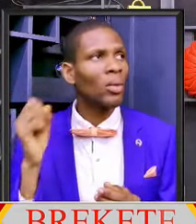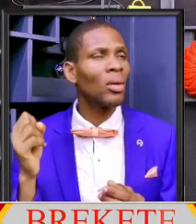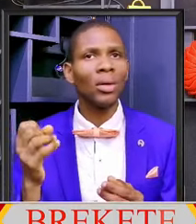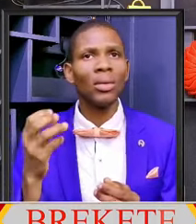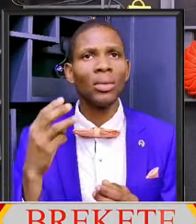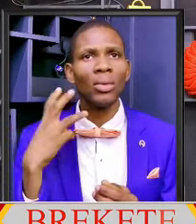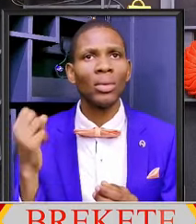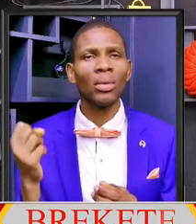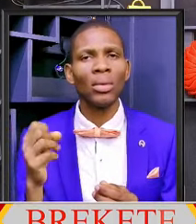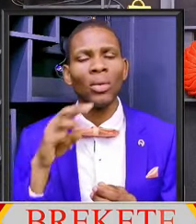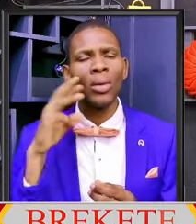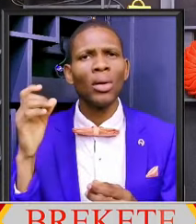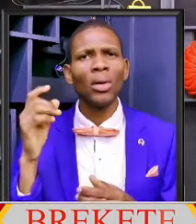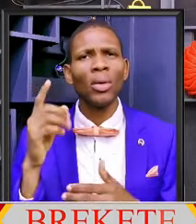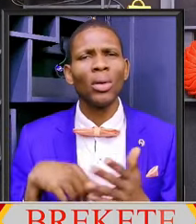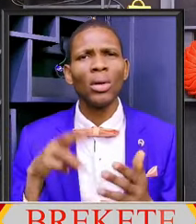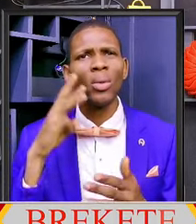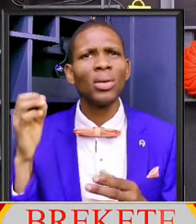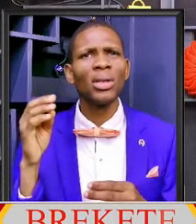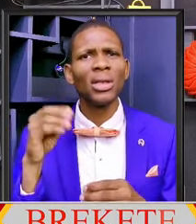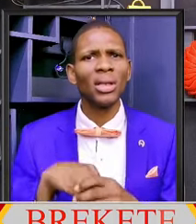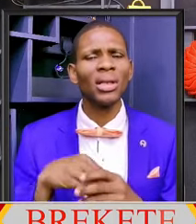should come to.